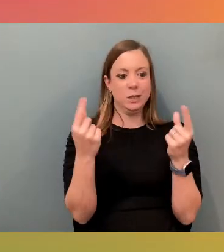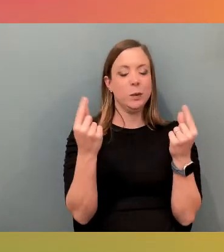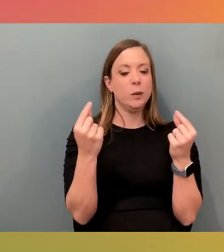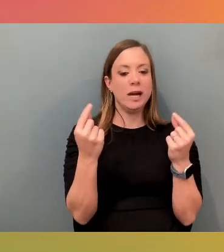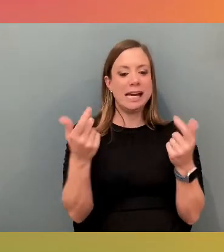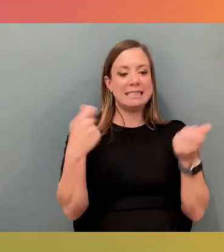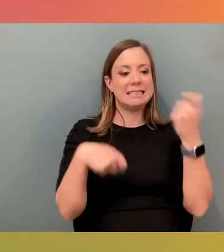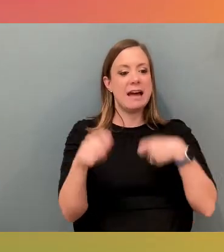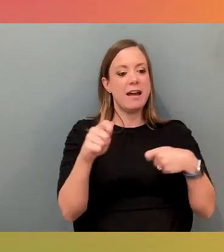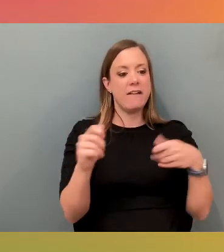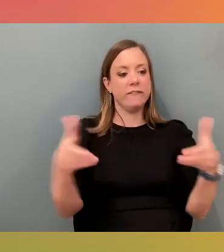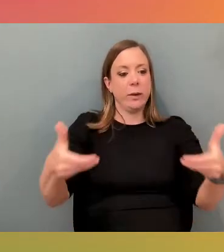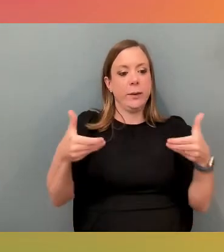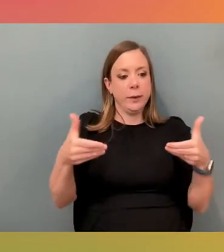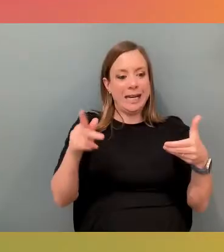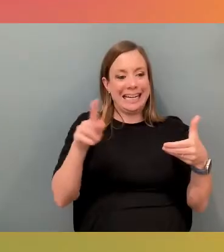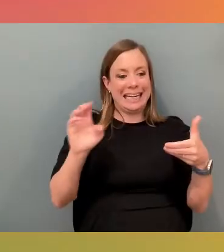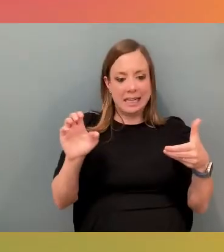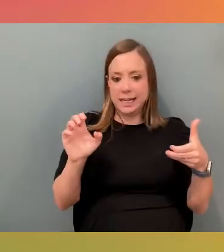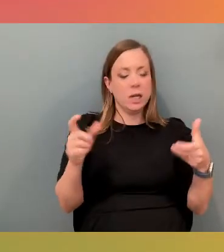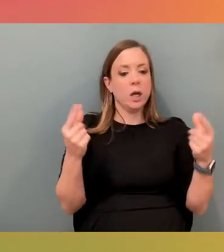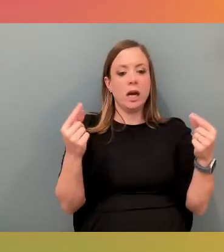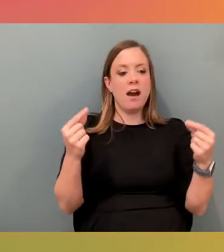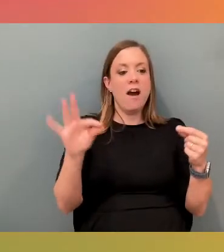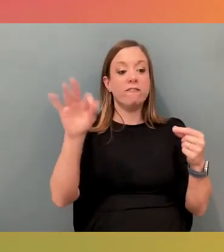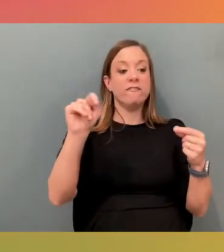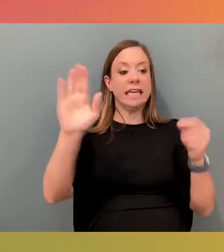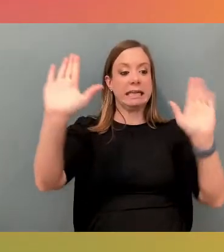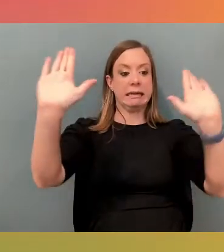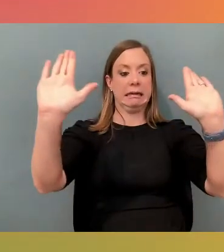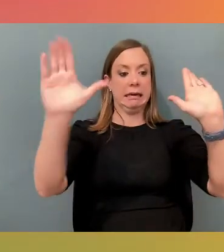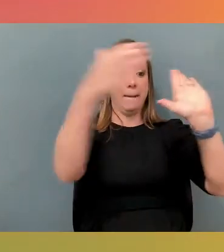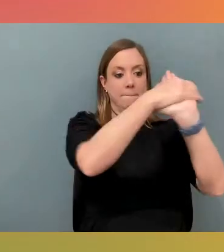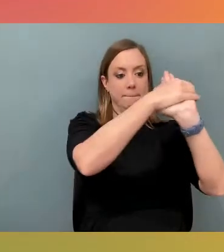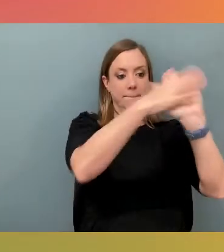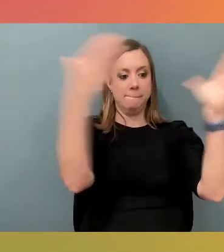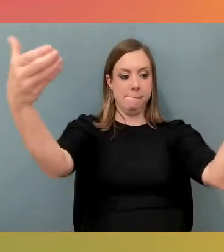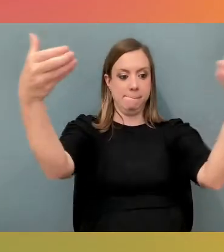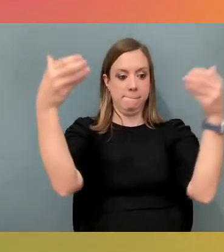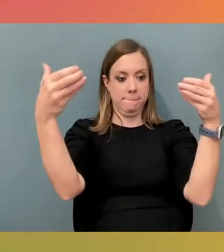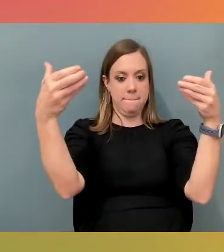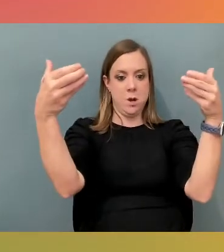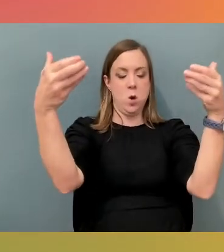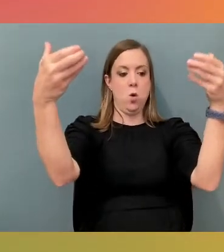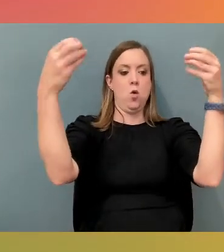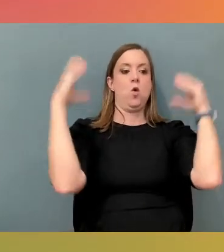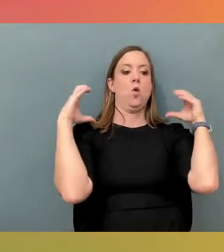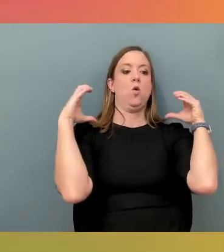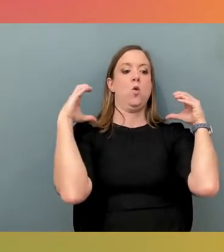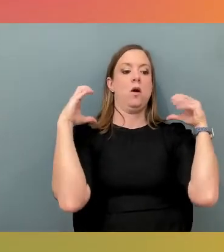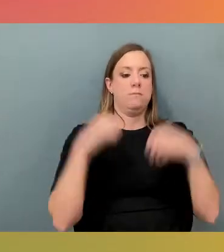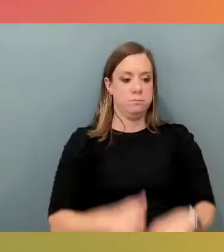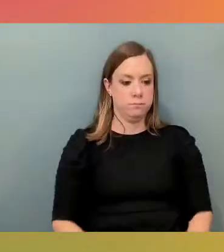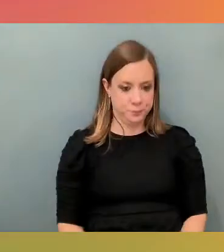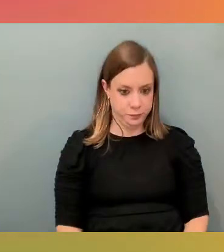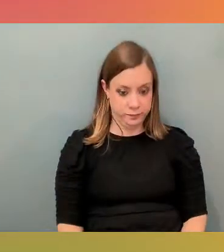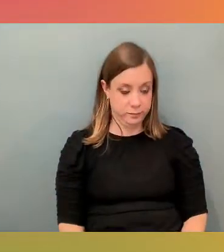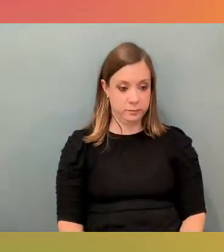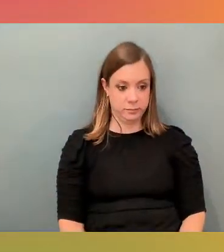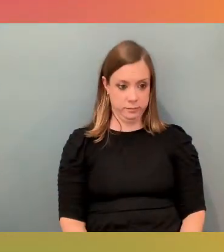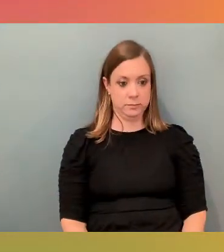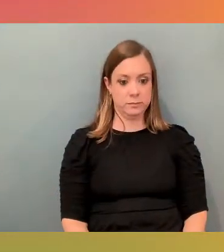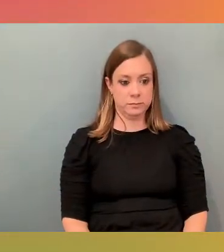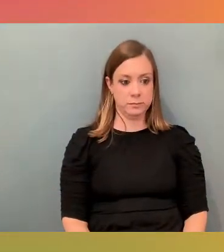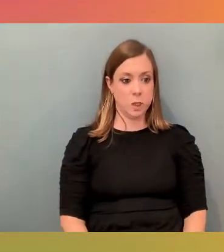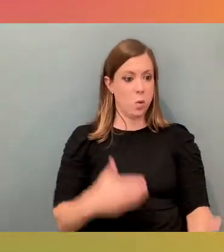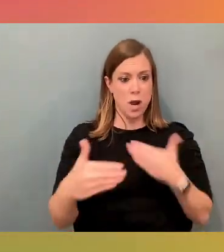hands around to the outer edges of your feet and using your hands to deepen the stretch. wherever you are, I'd like for